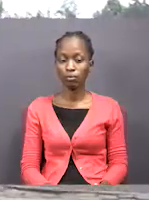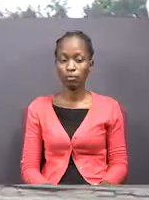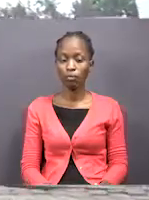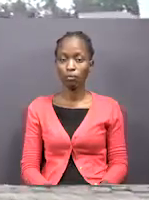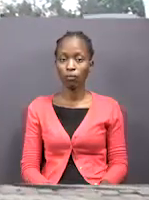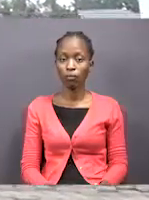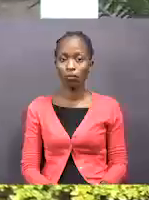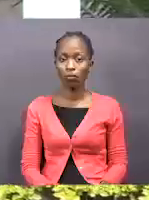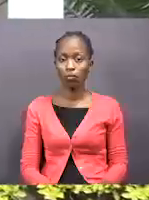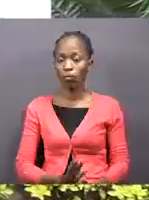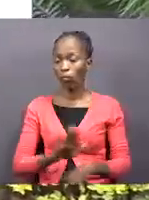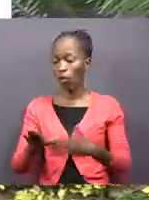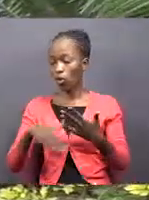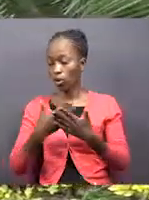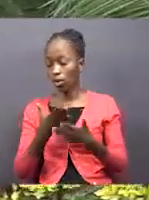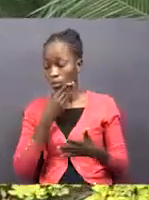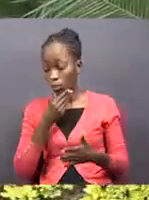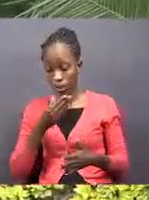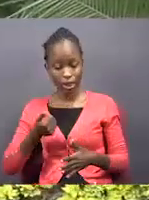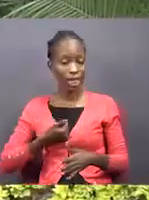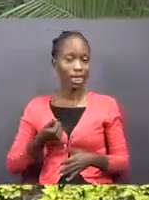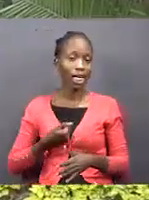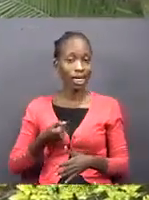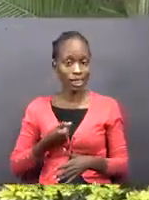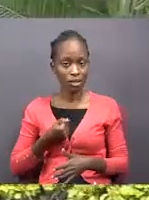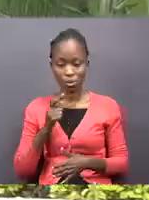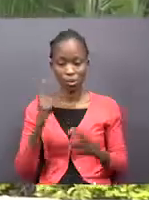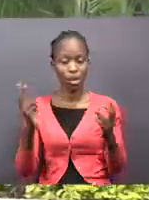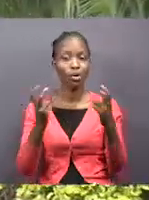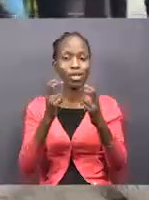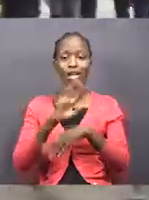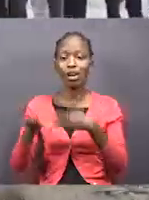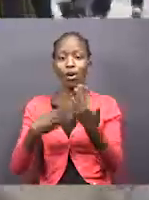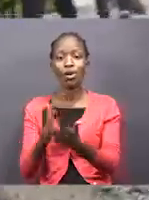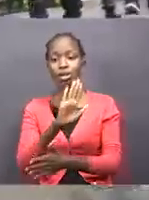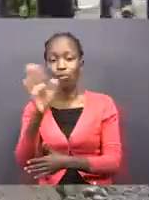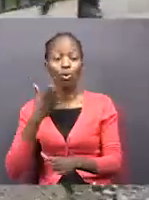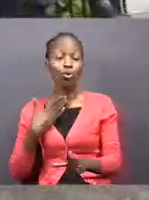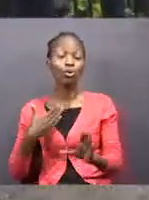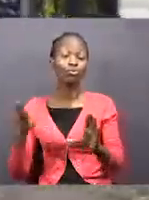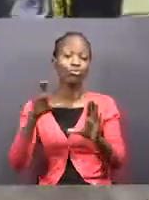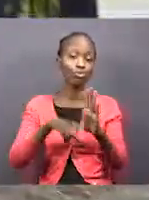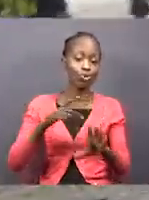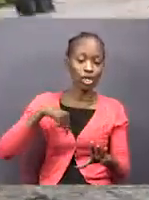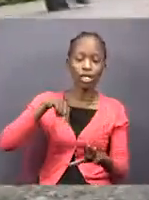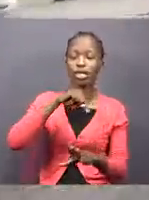All the boys and girls back at home. Everybody, I need you to join us together